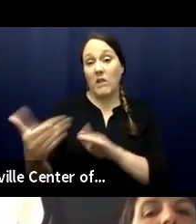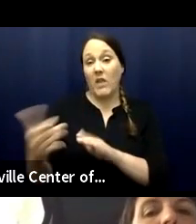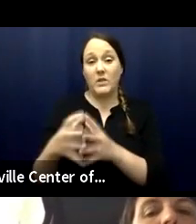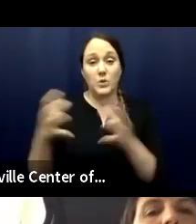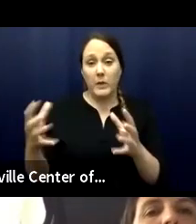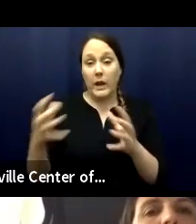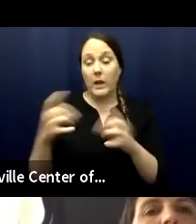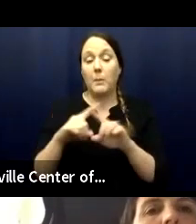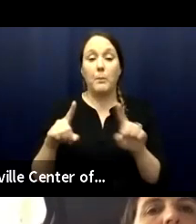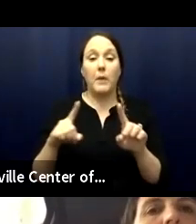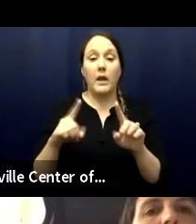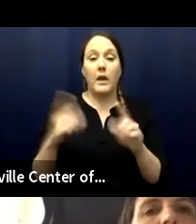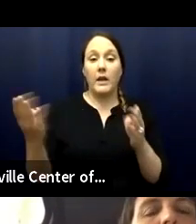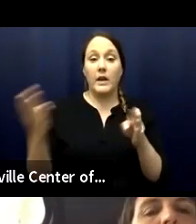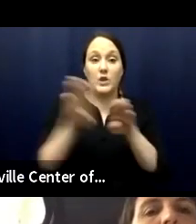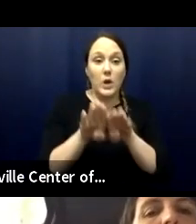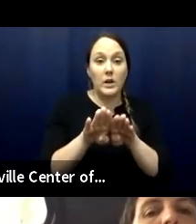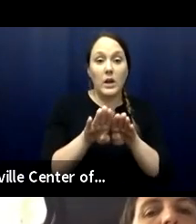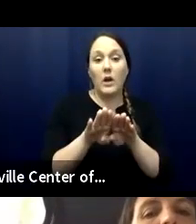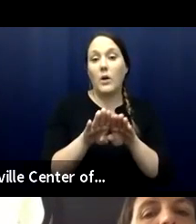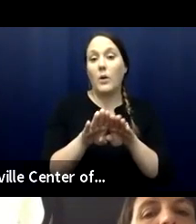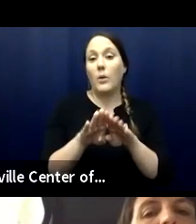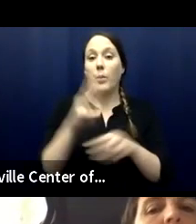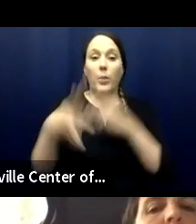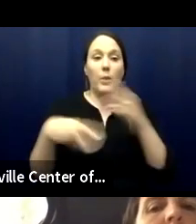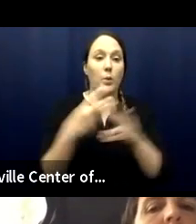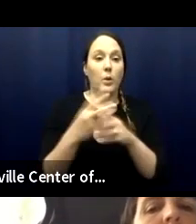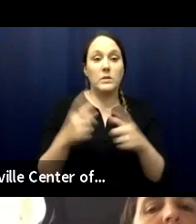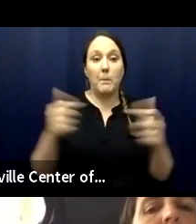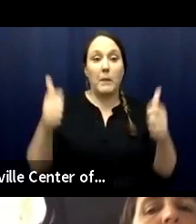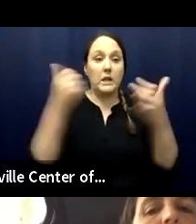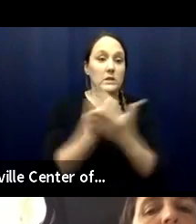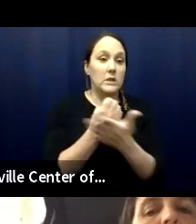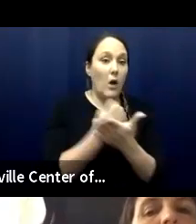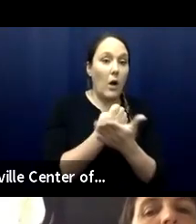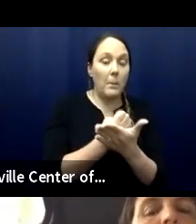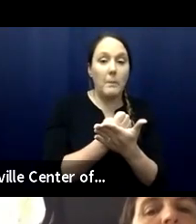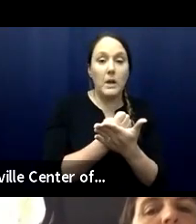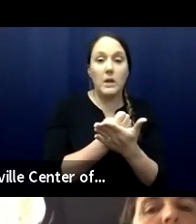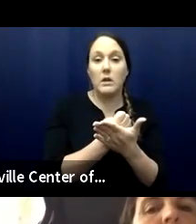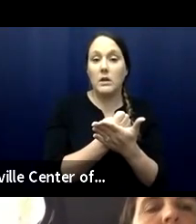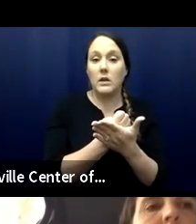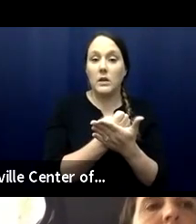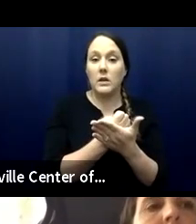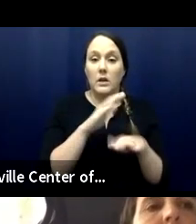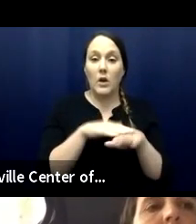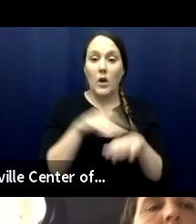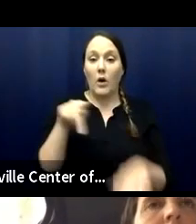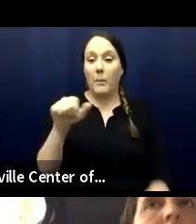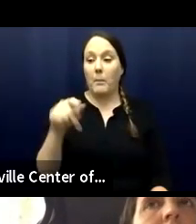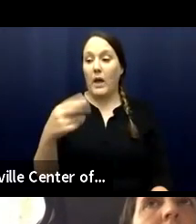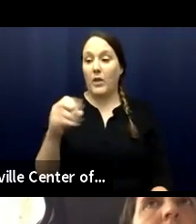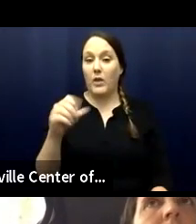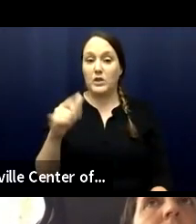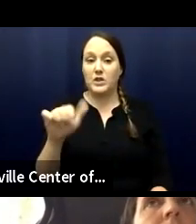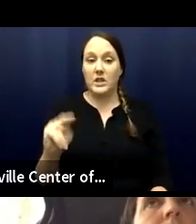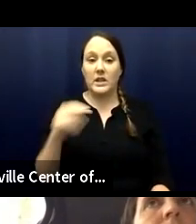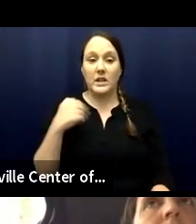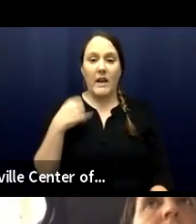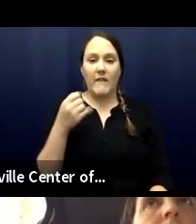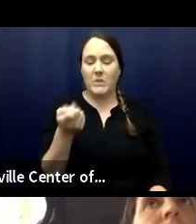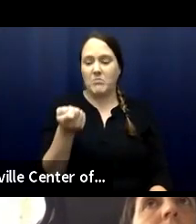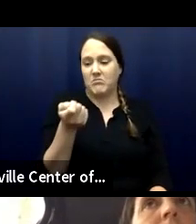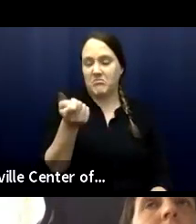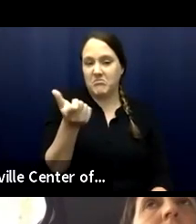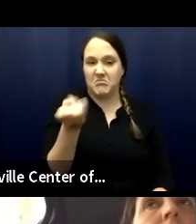but the shutdown of the world's largest economy on a pathogen that's got a very, very